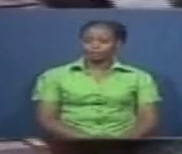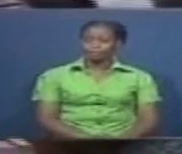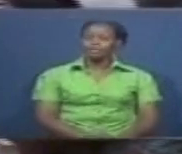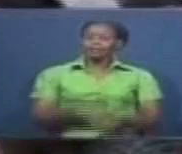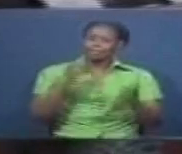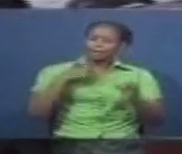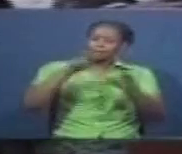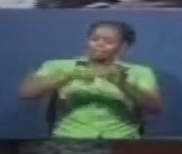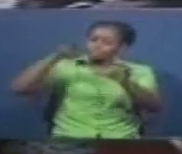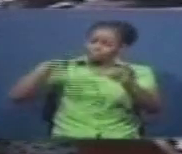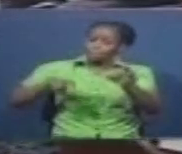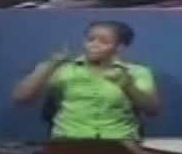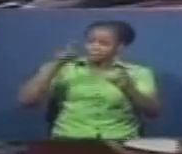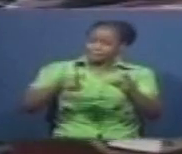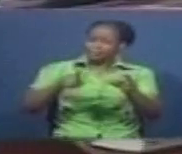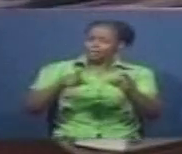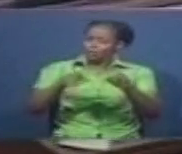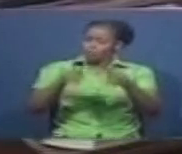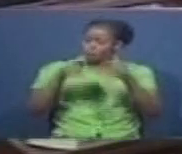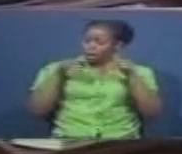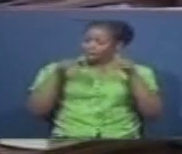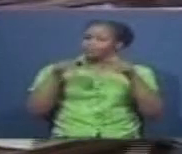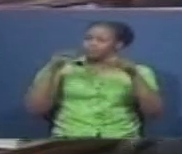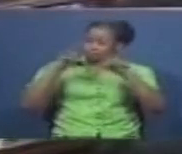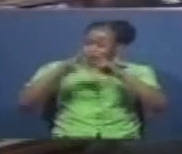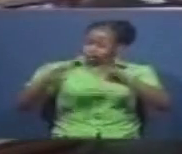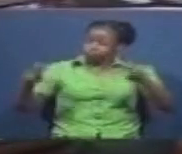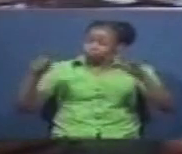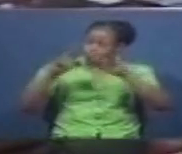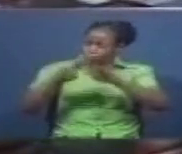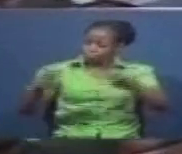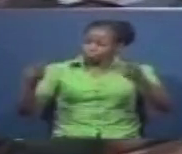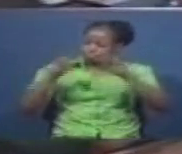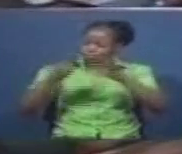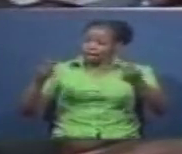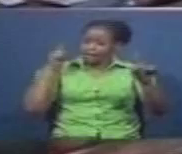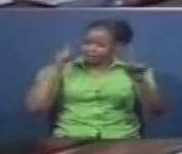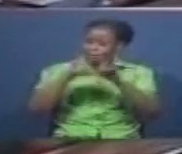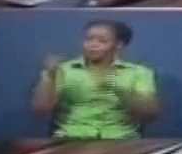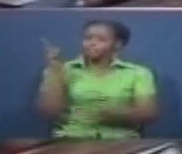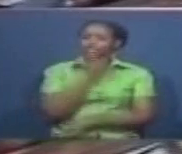conclusion of the investigations of the allegations against them.